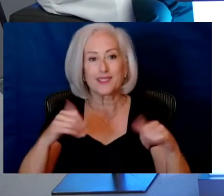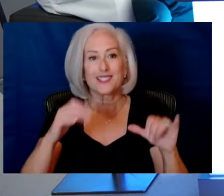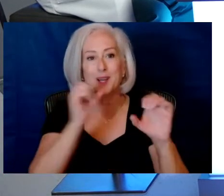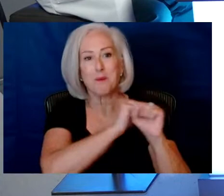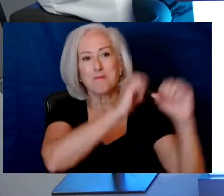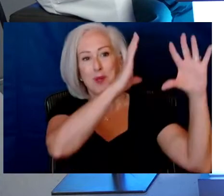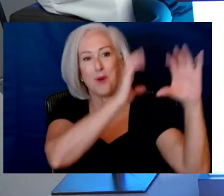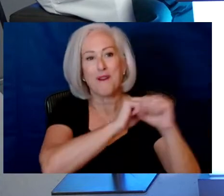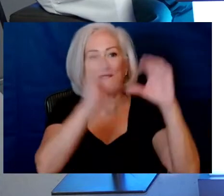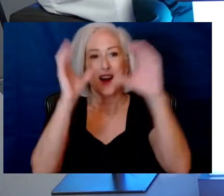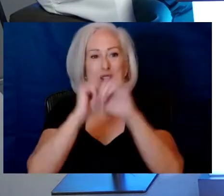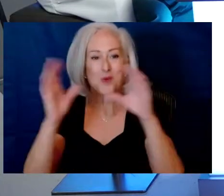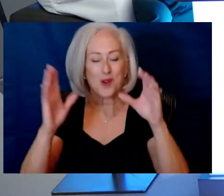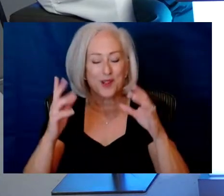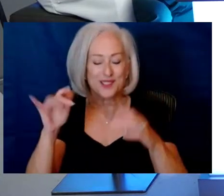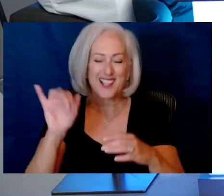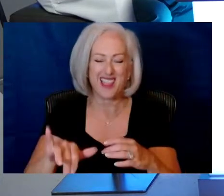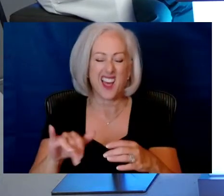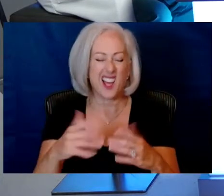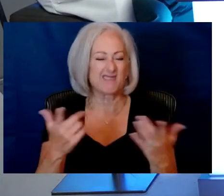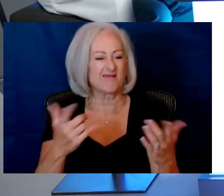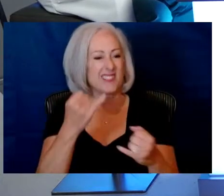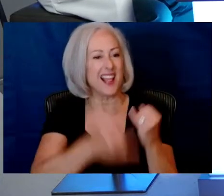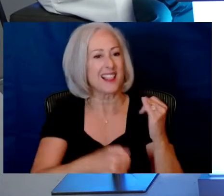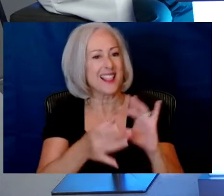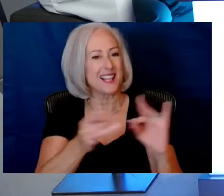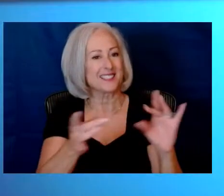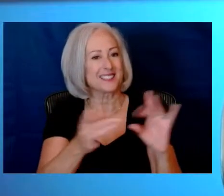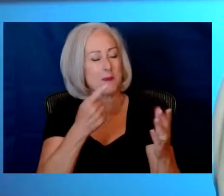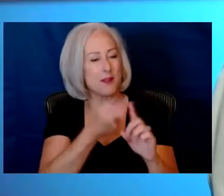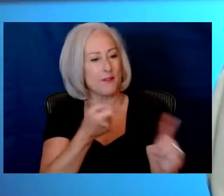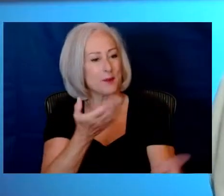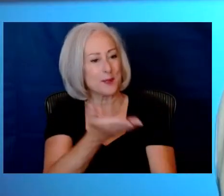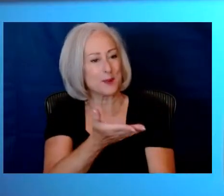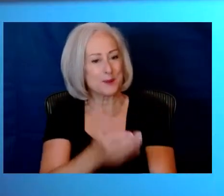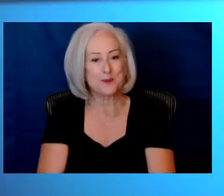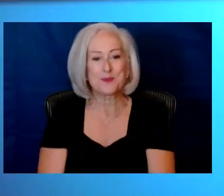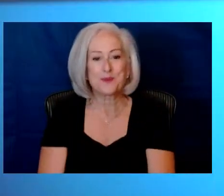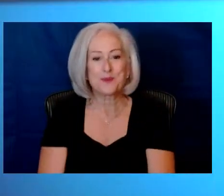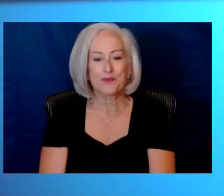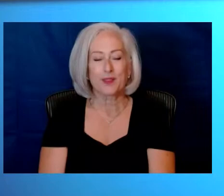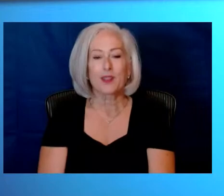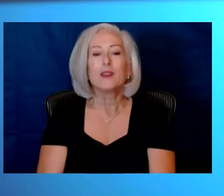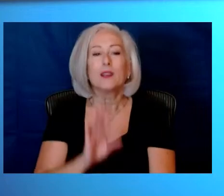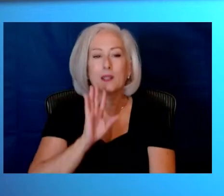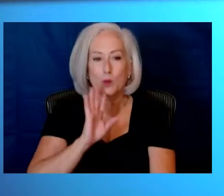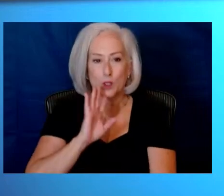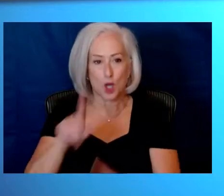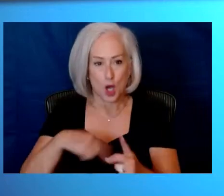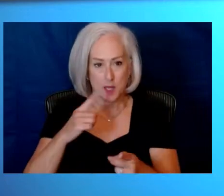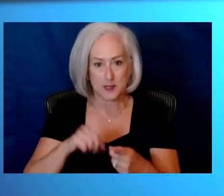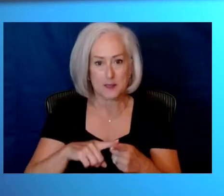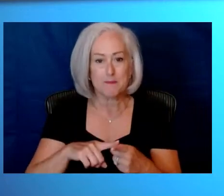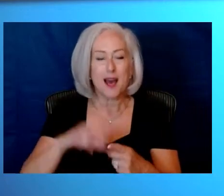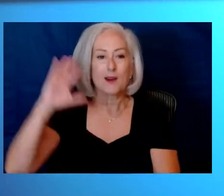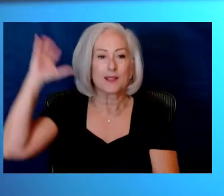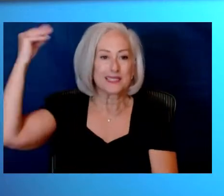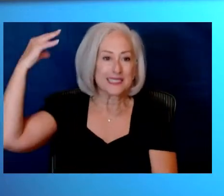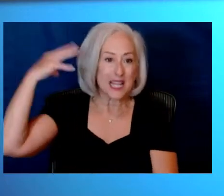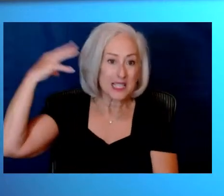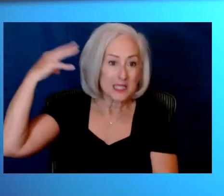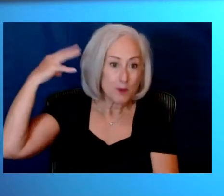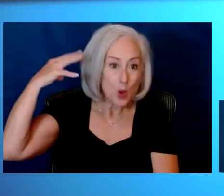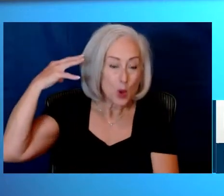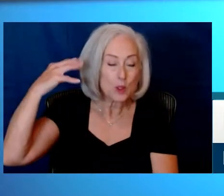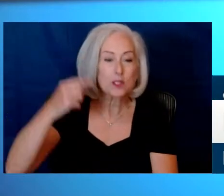that. Yeah. Any final thoughts or comments, Dr. Bhavsar? Right. So I think we talked a lot about the sun exposure, sunburn, and injury to the